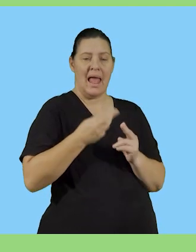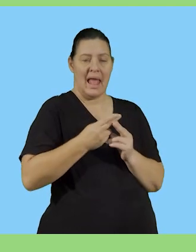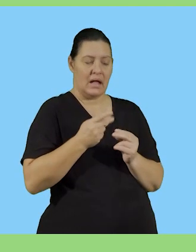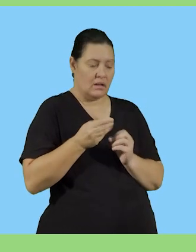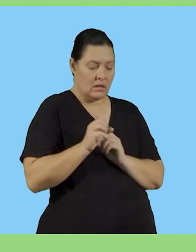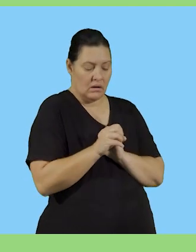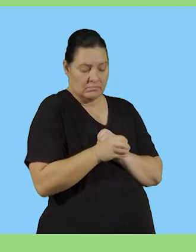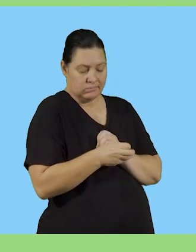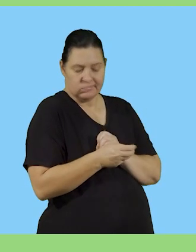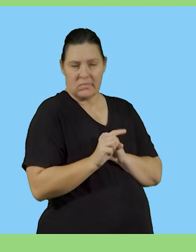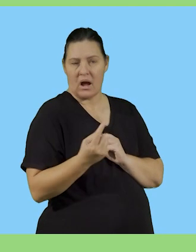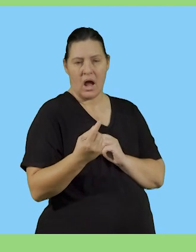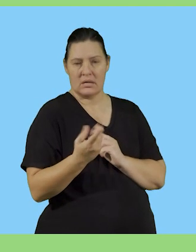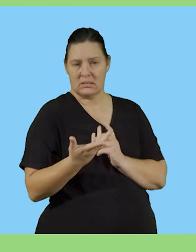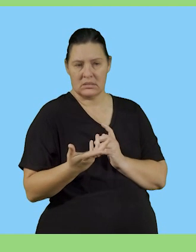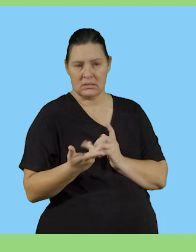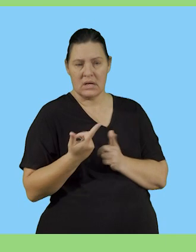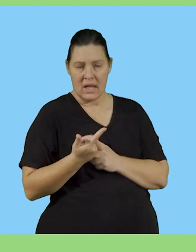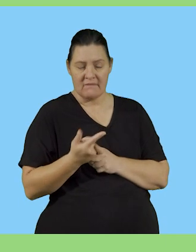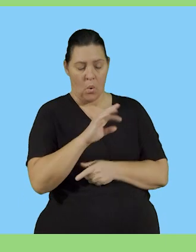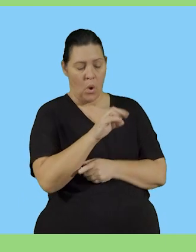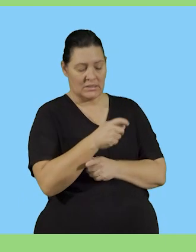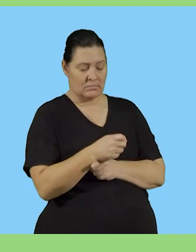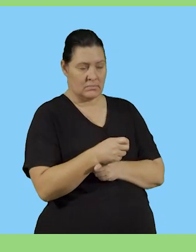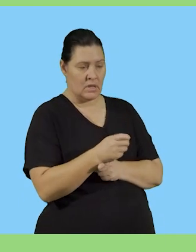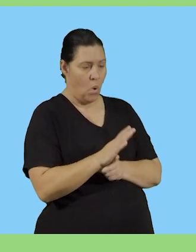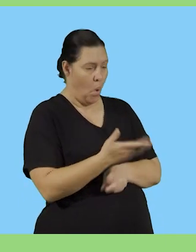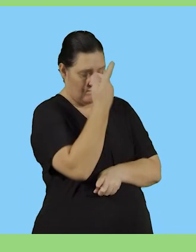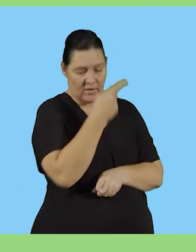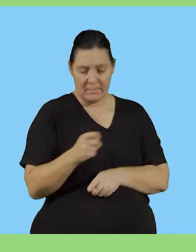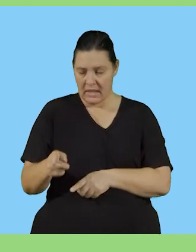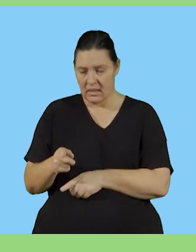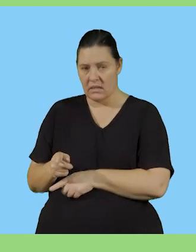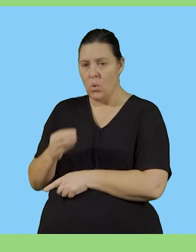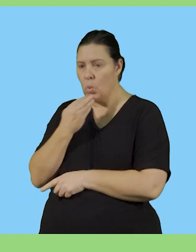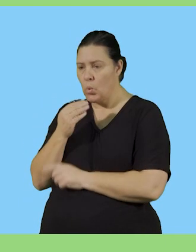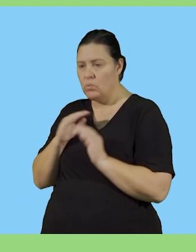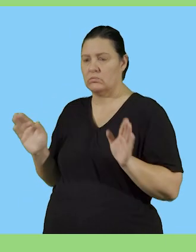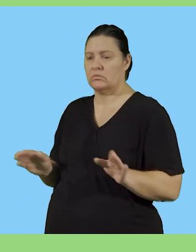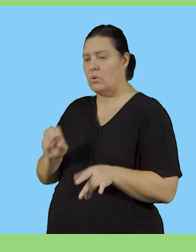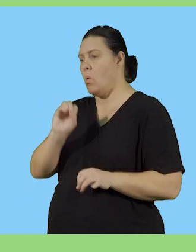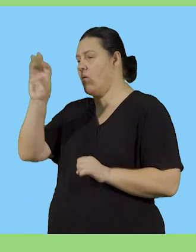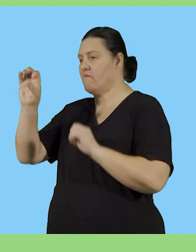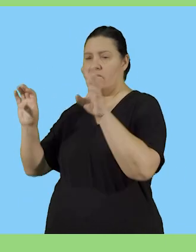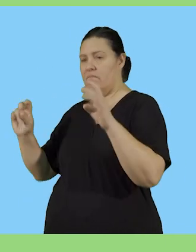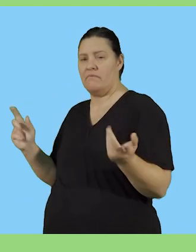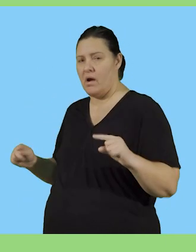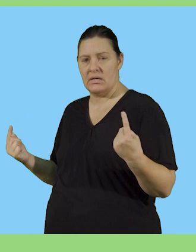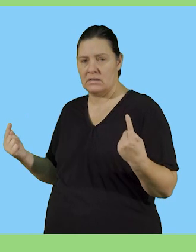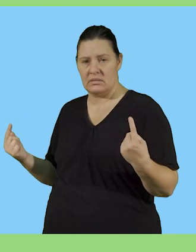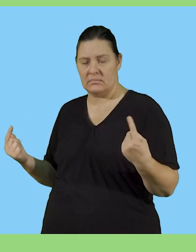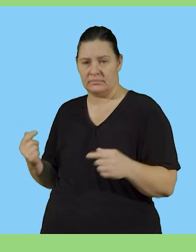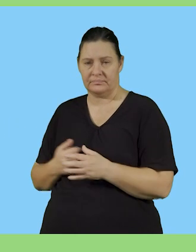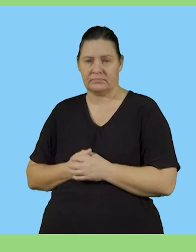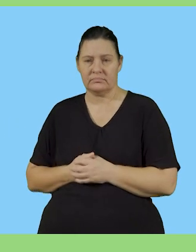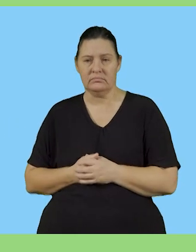lay her eggs. So if the wasps are wiped out, then the fig tree will have no pollinators to move the pollen from